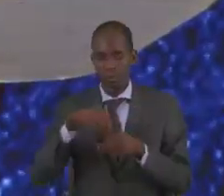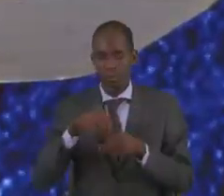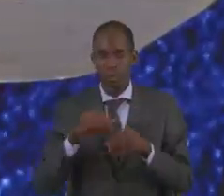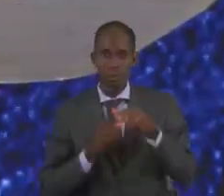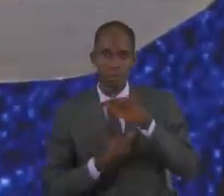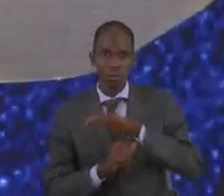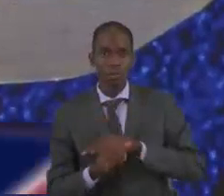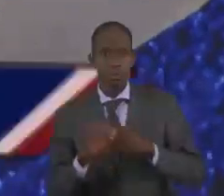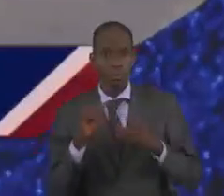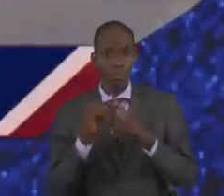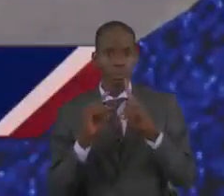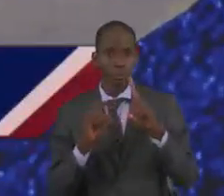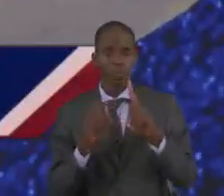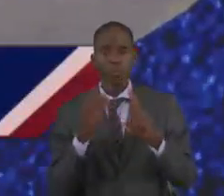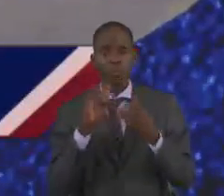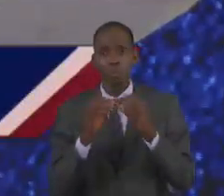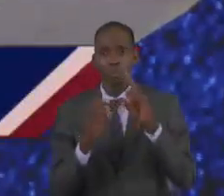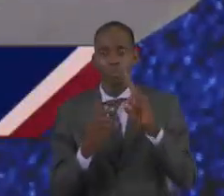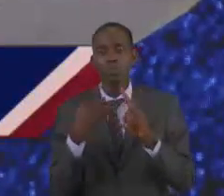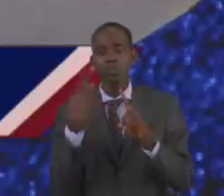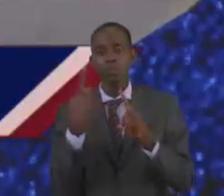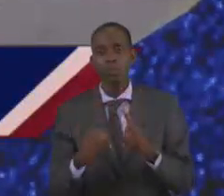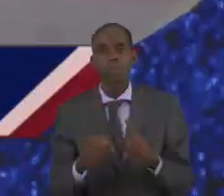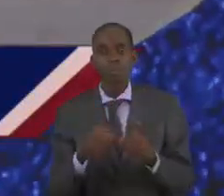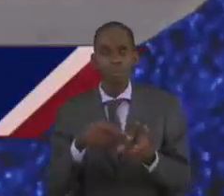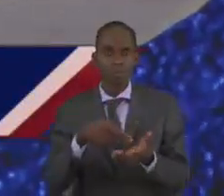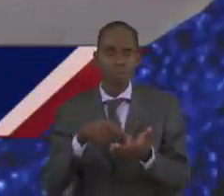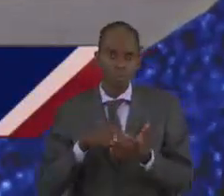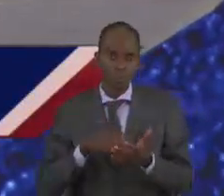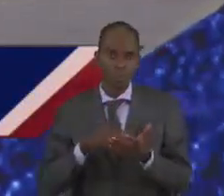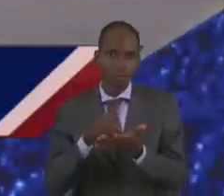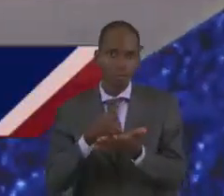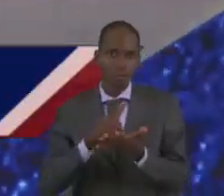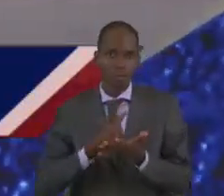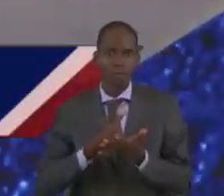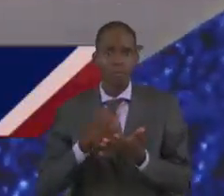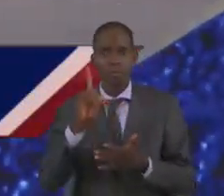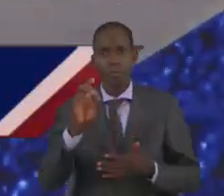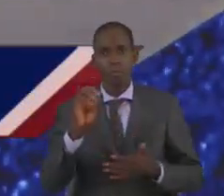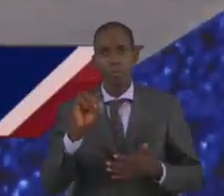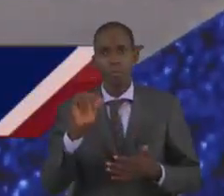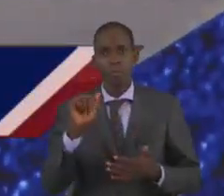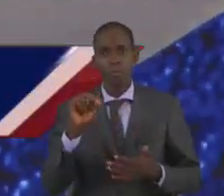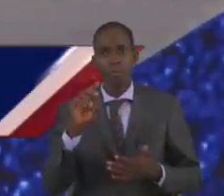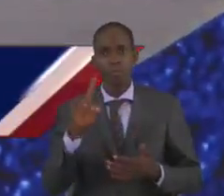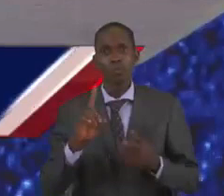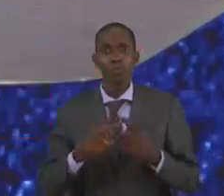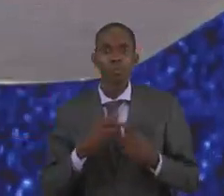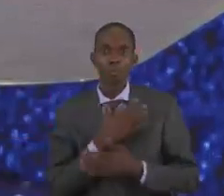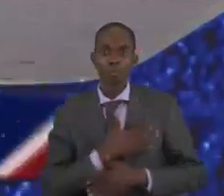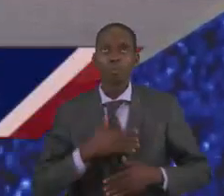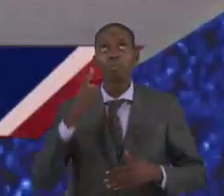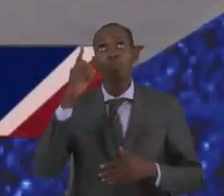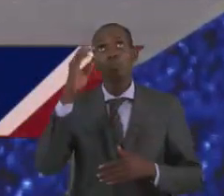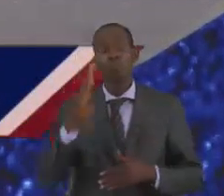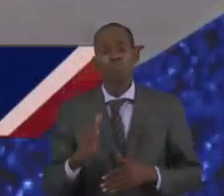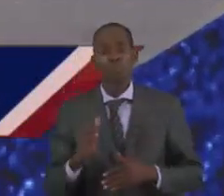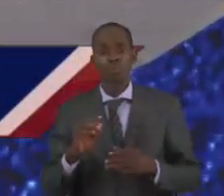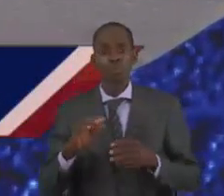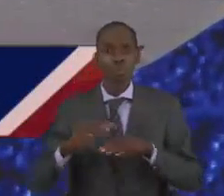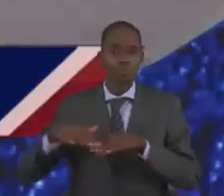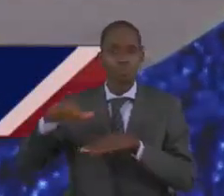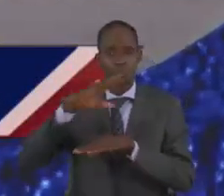the demand to please God above men. Number two, the devotion